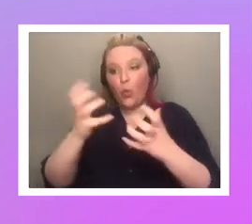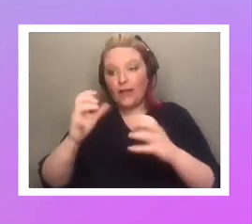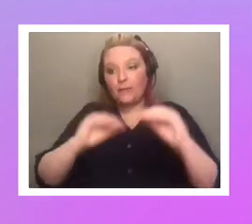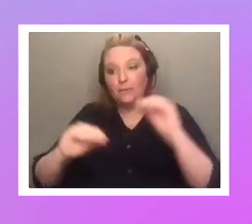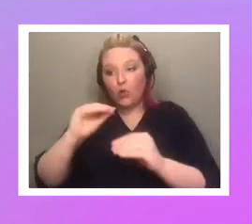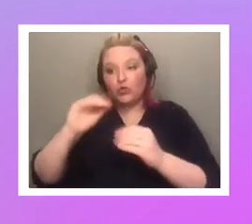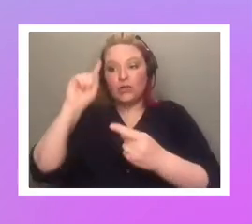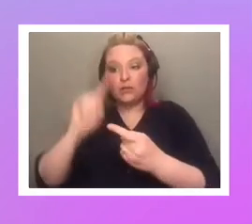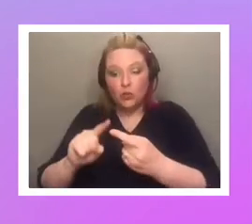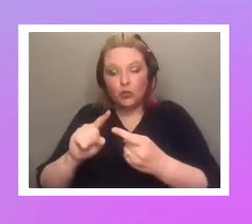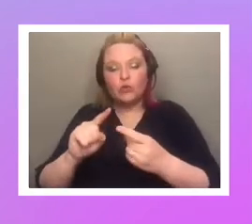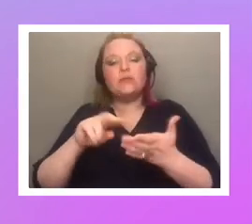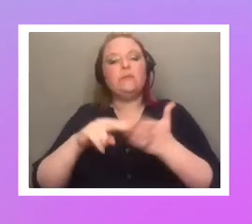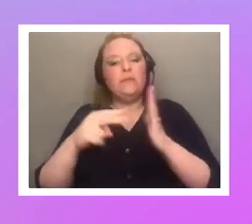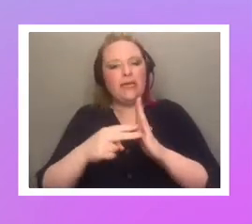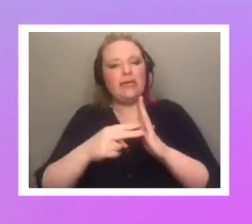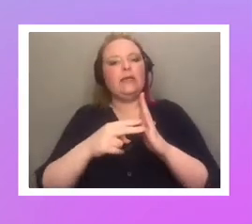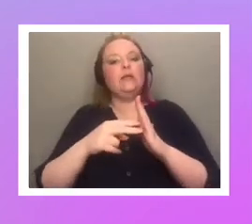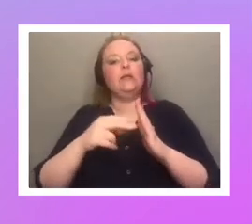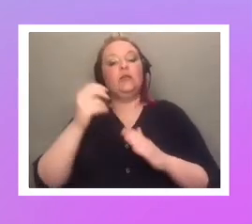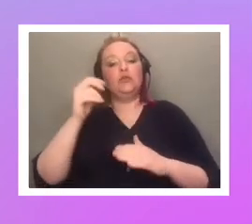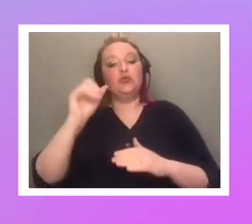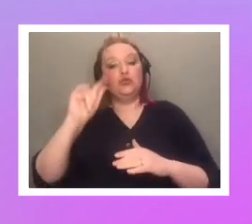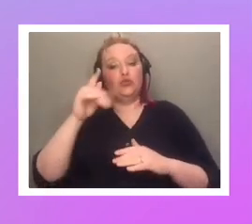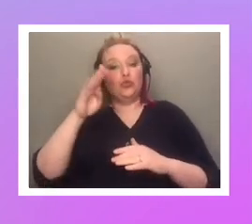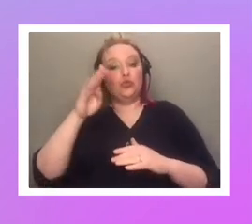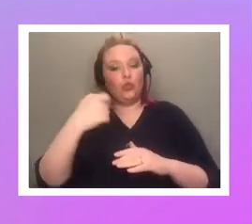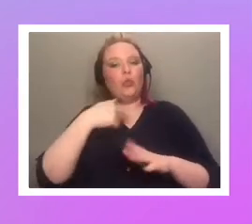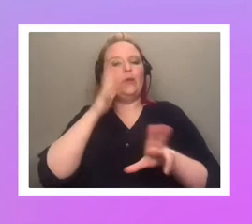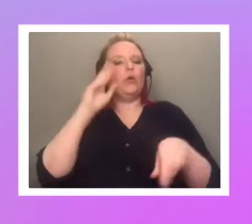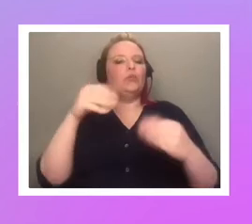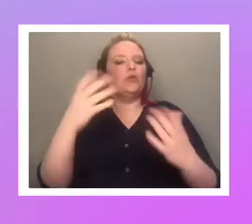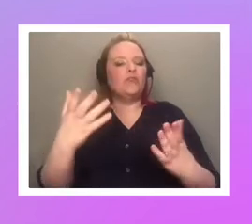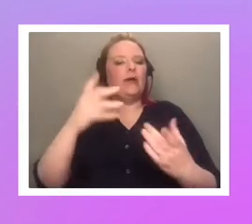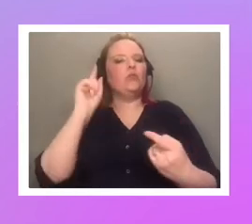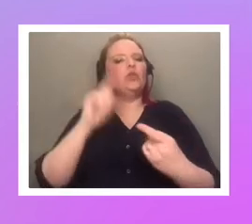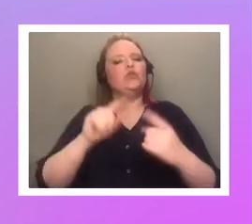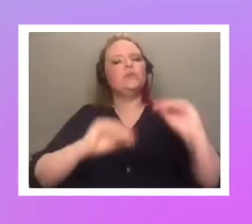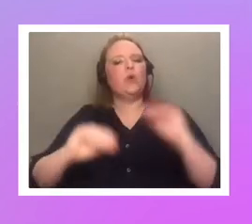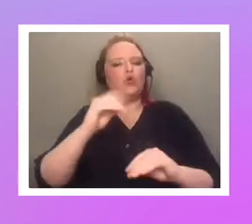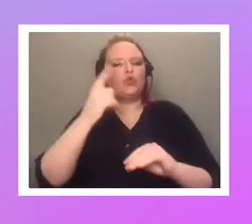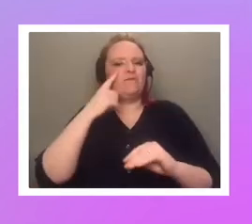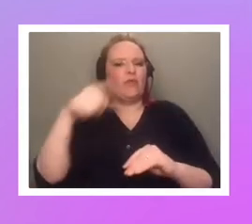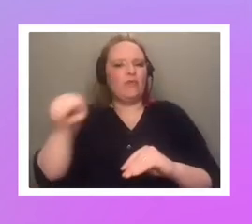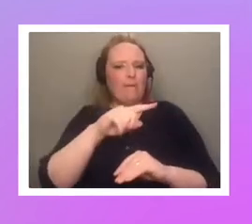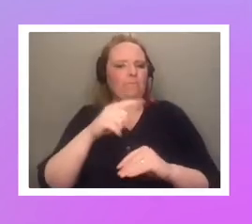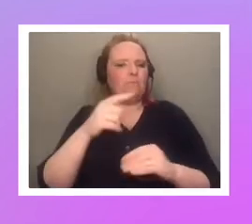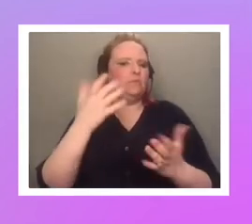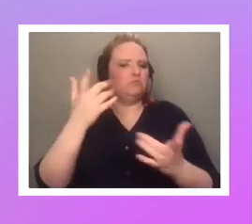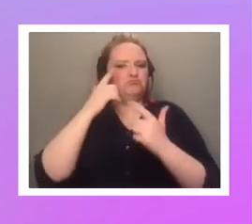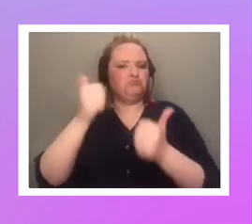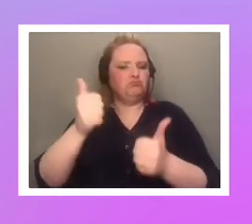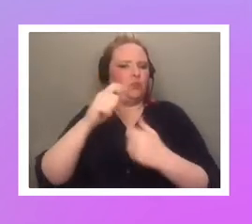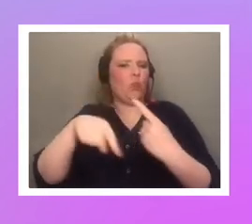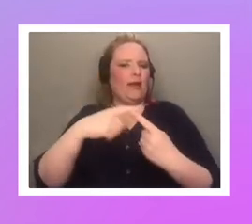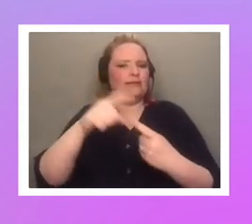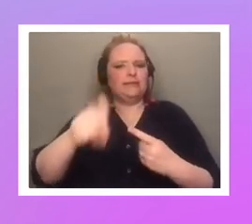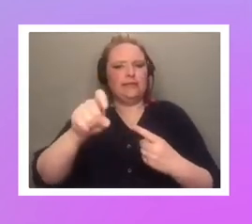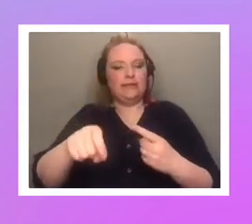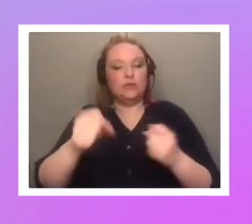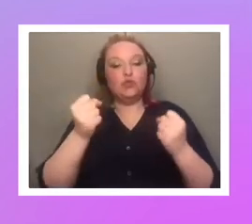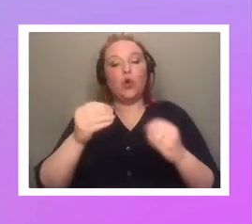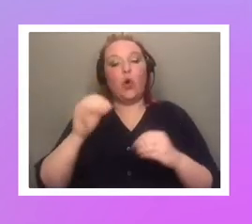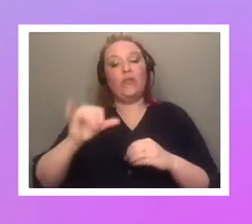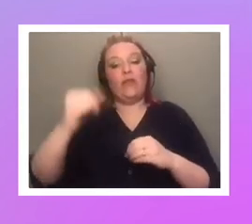experience. And so if we get a value of true, we are going to provide, you know, we're going to reduce the motion for them as needed. So with that